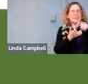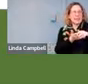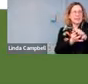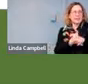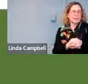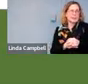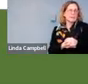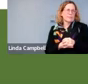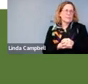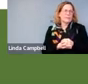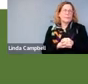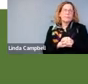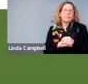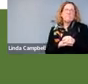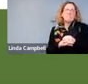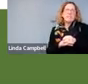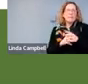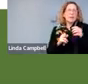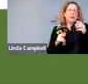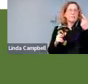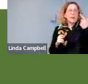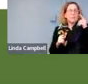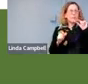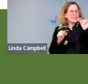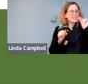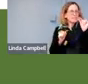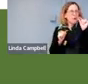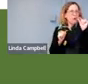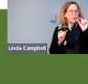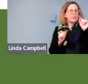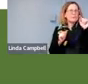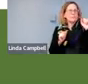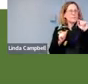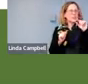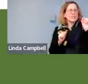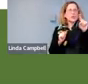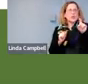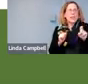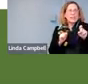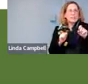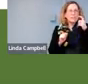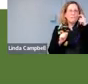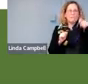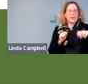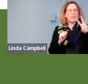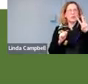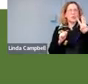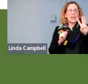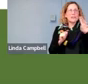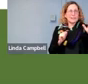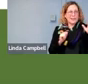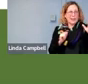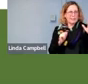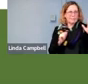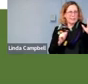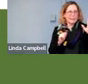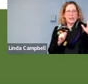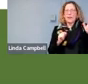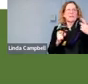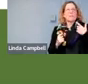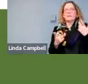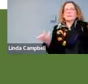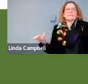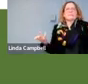Another approach is early detection. So with the small zooplankton that we found in